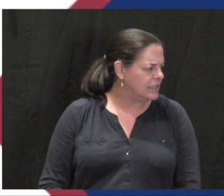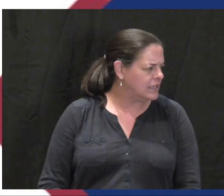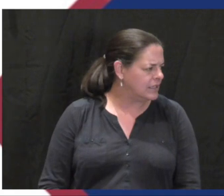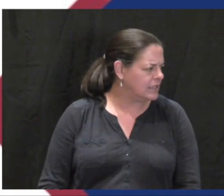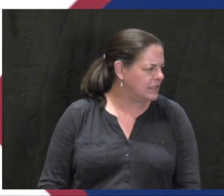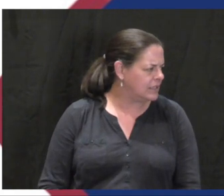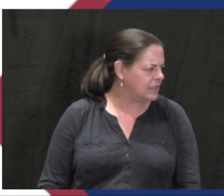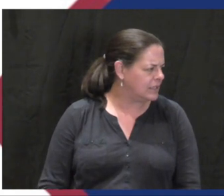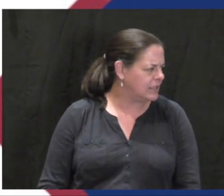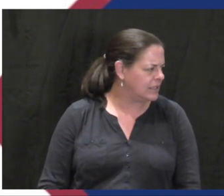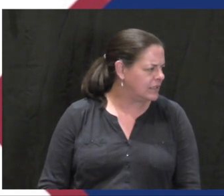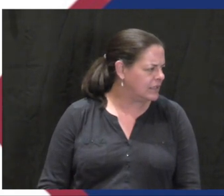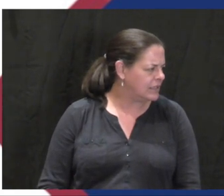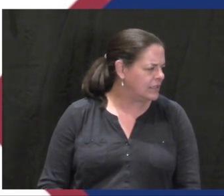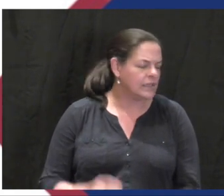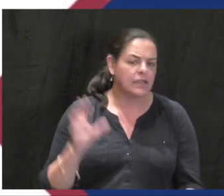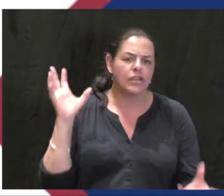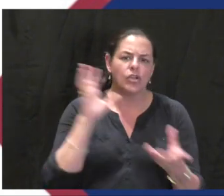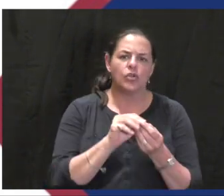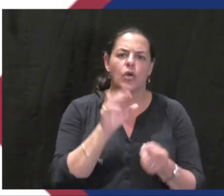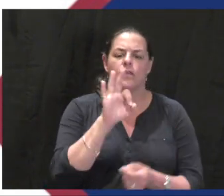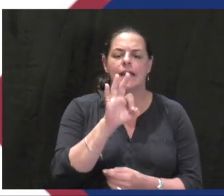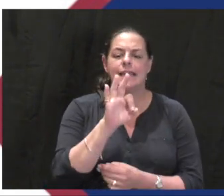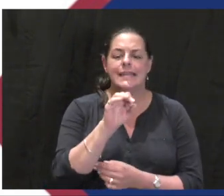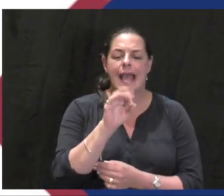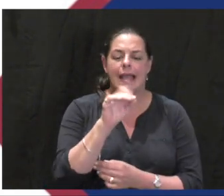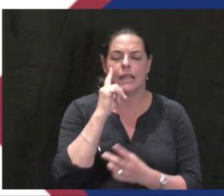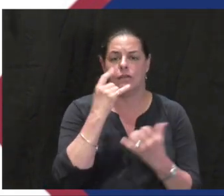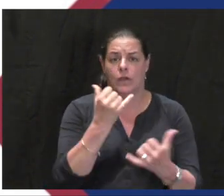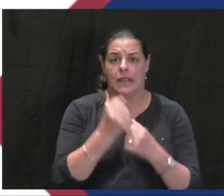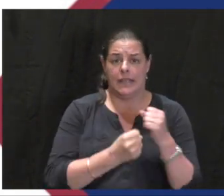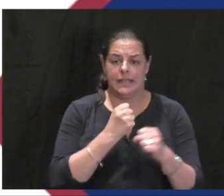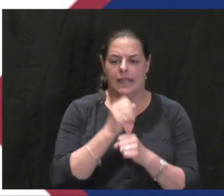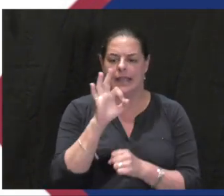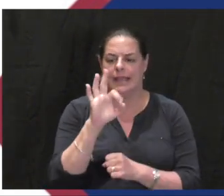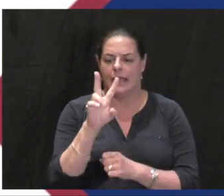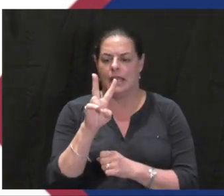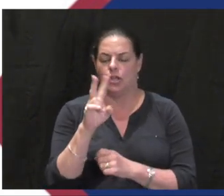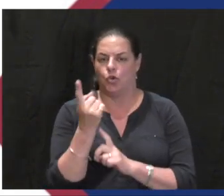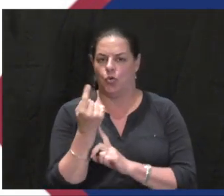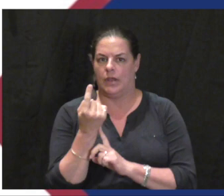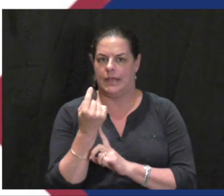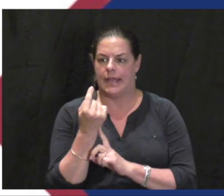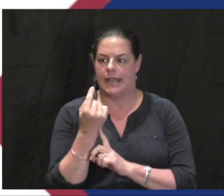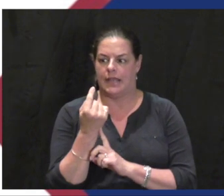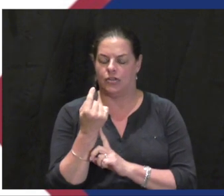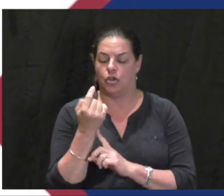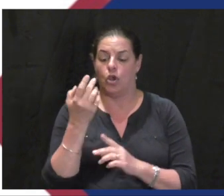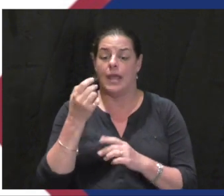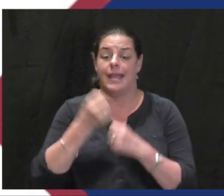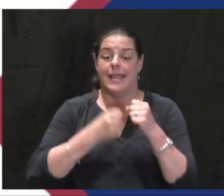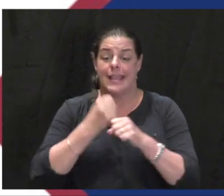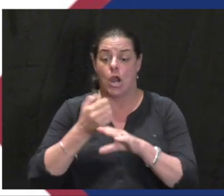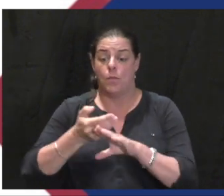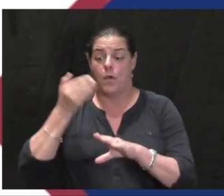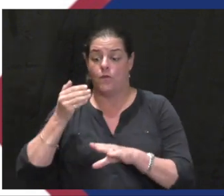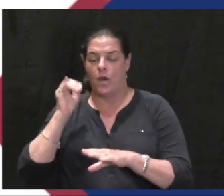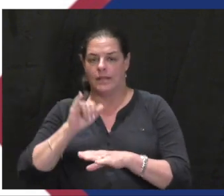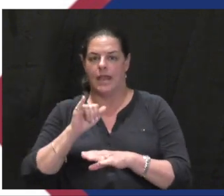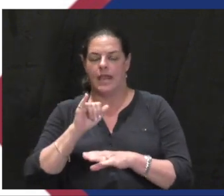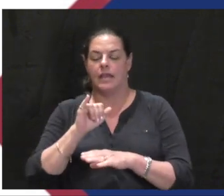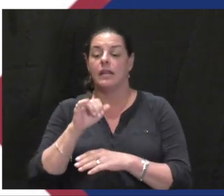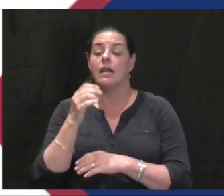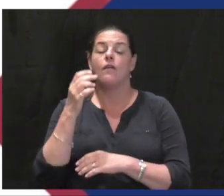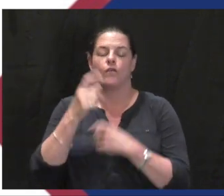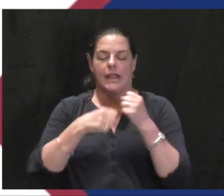Total of 90 for this year, 92 last year was the total. Yeah. The year before that it was 110 for the school year